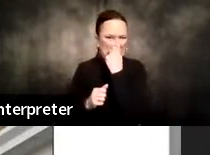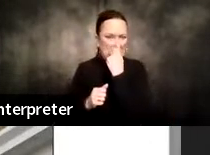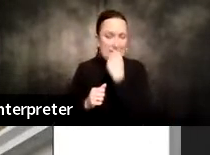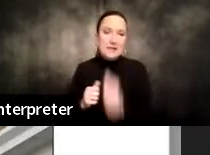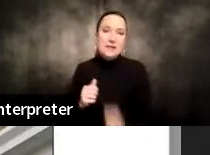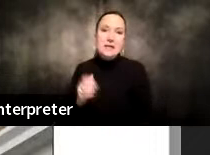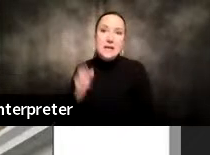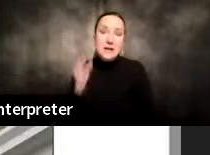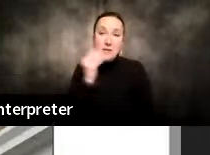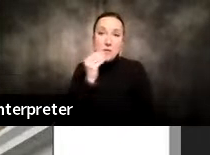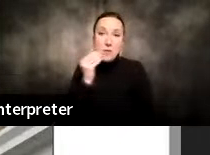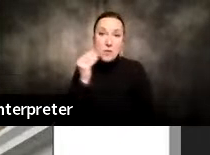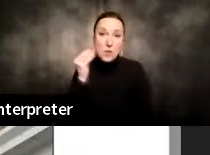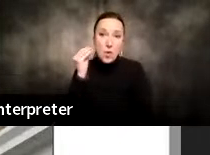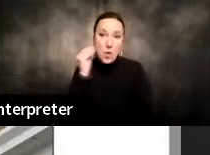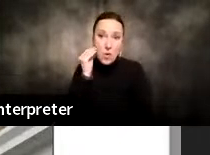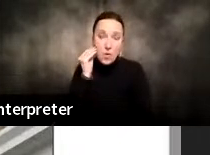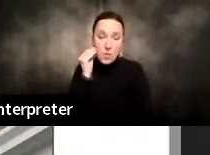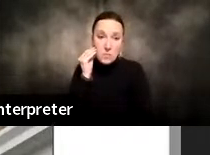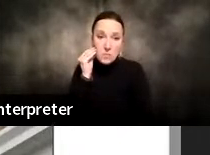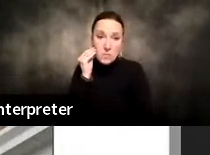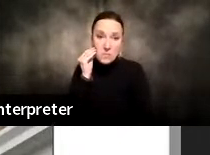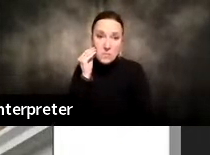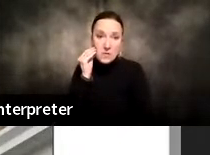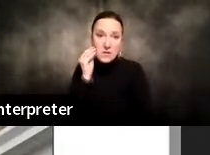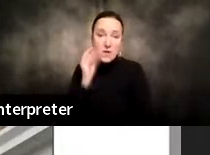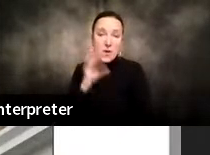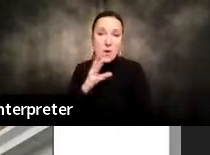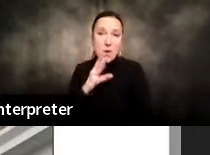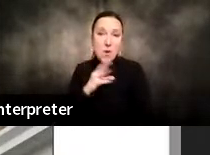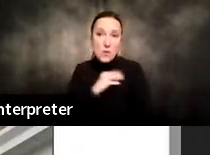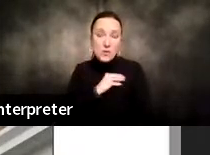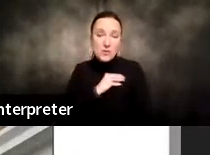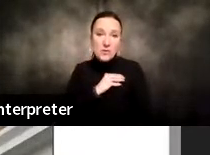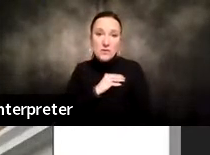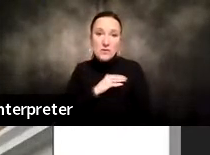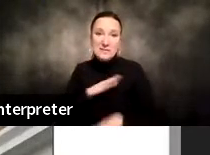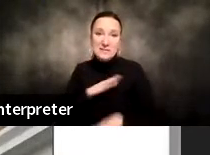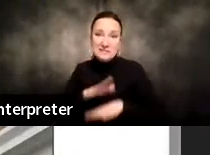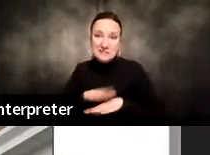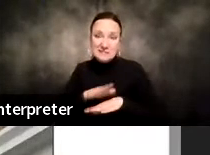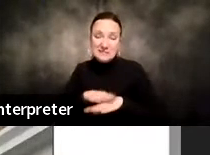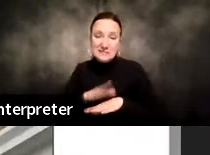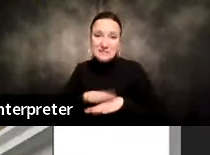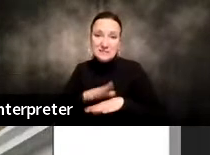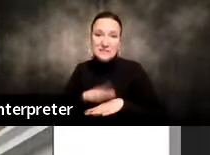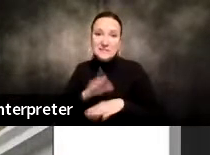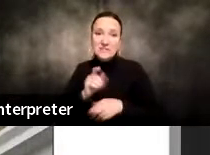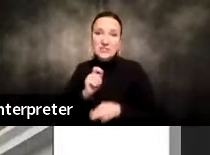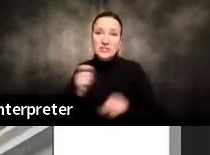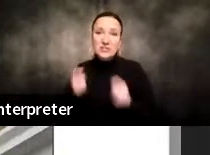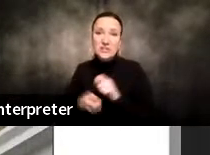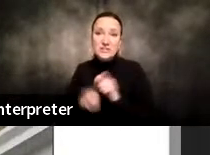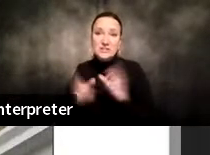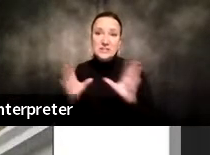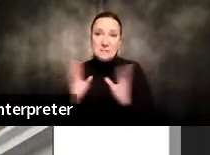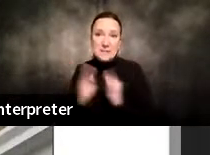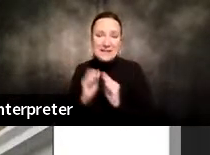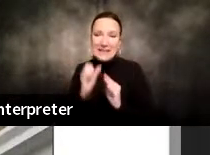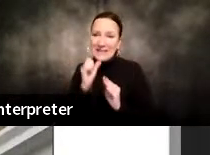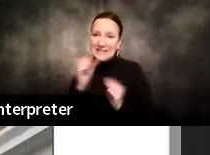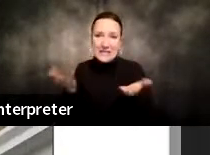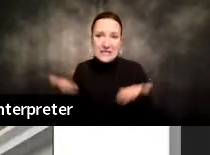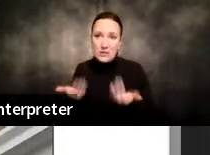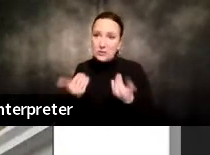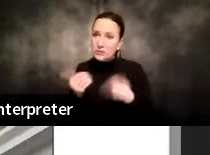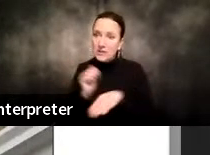homeowner. I believe his architect has joined, but we didn't give the homeowner much notice of this change in the ANC meeting agenda. So he's not here tonight. But